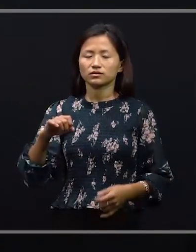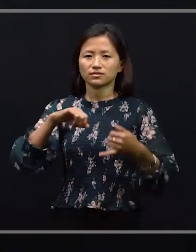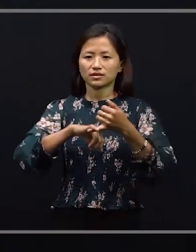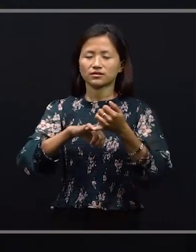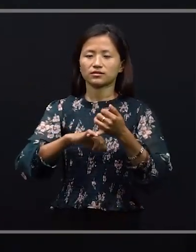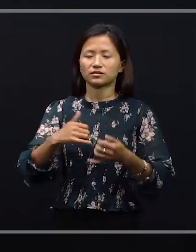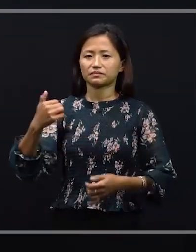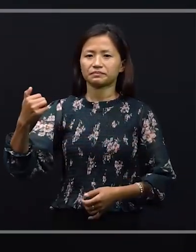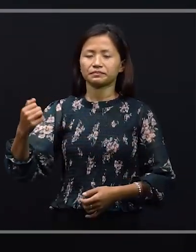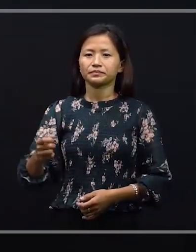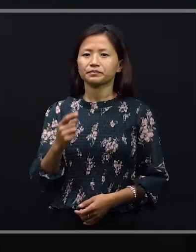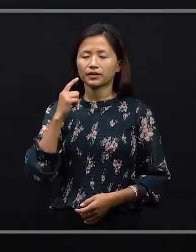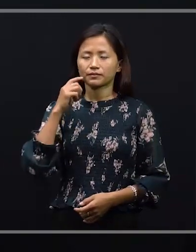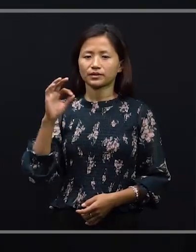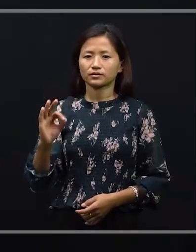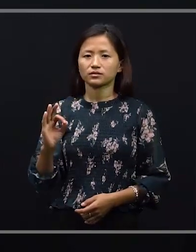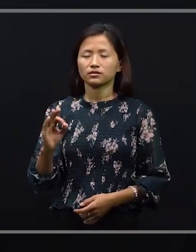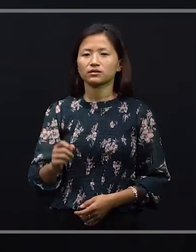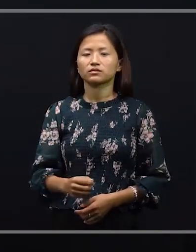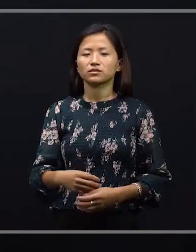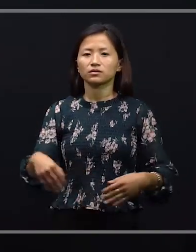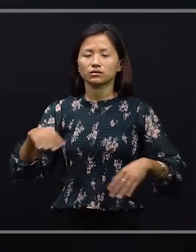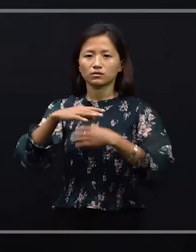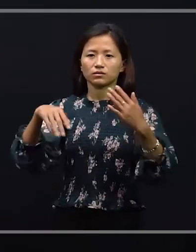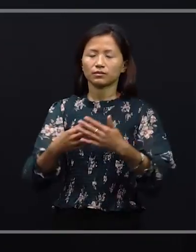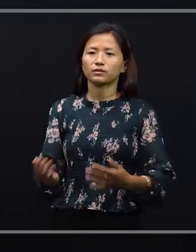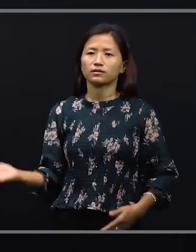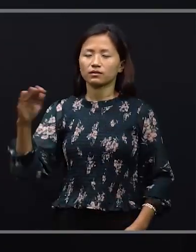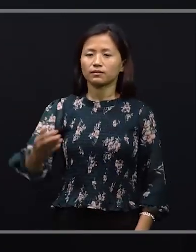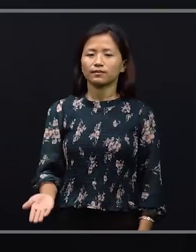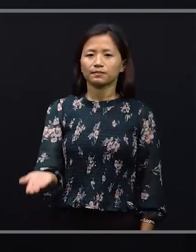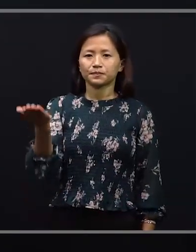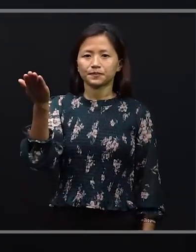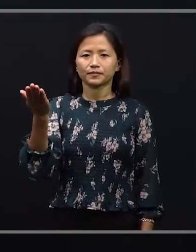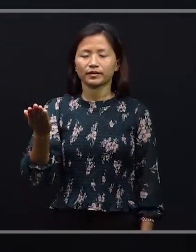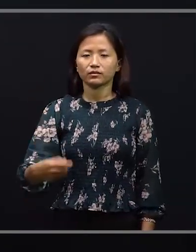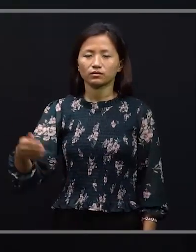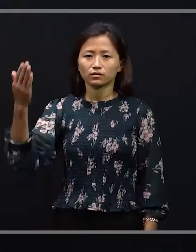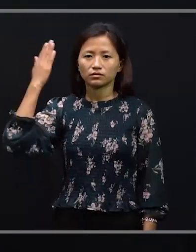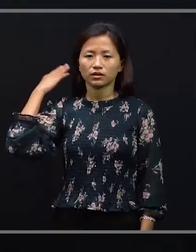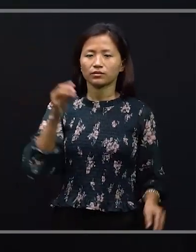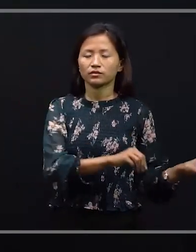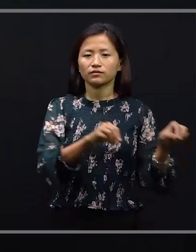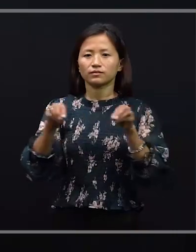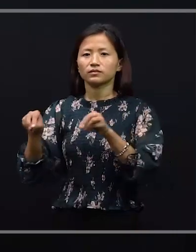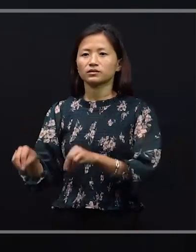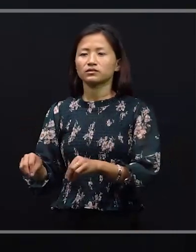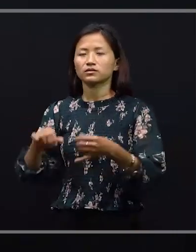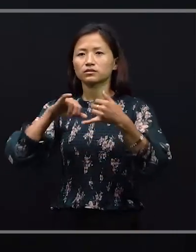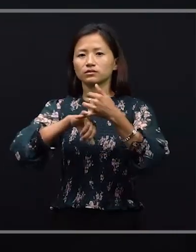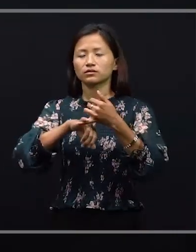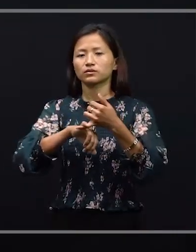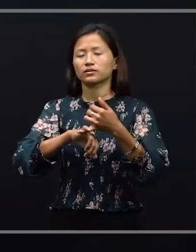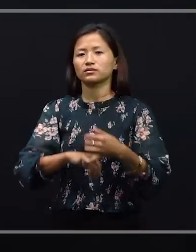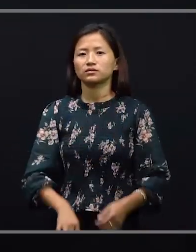stationeries, pencils and so on. So all these came up during the time of this movement, that is Swadeshi.